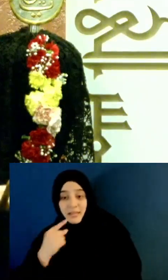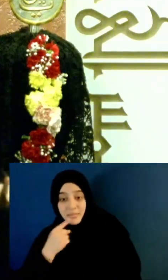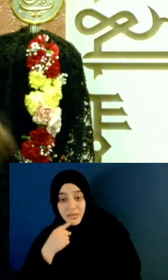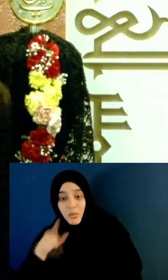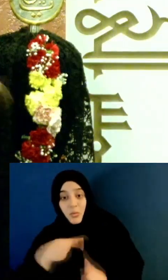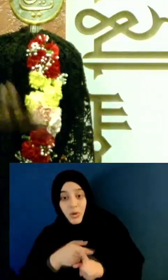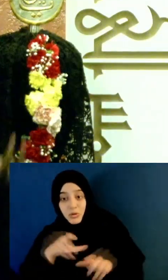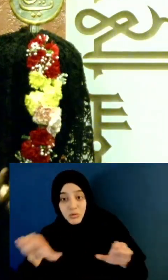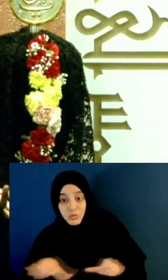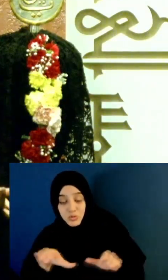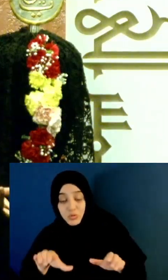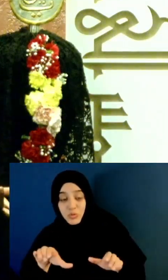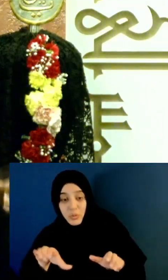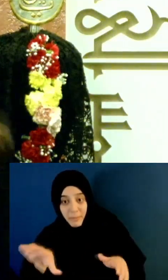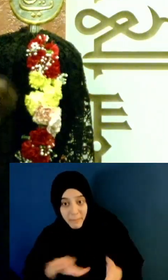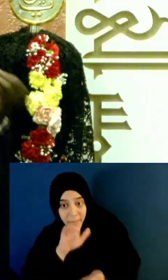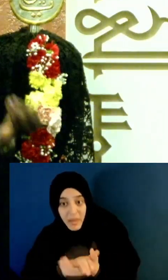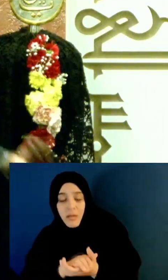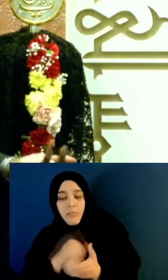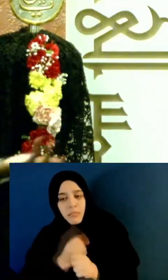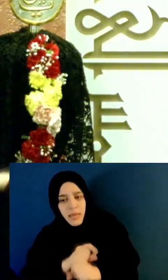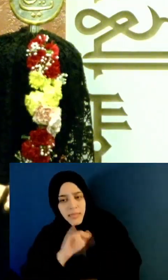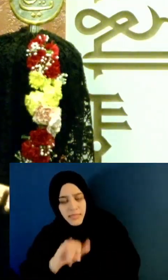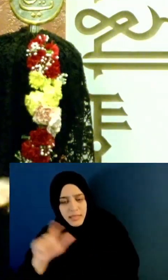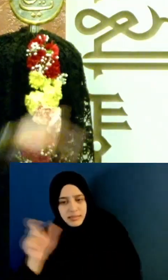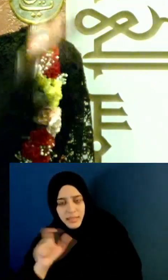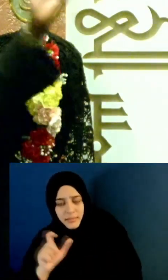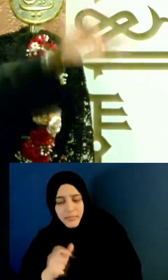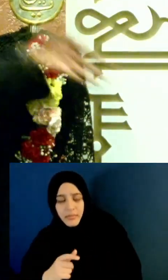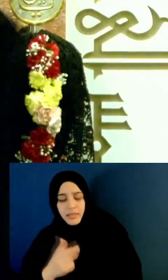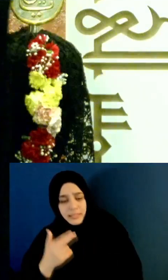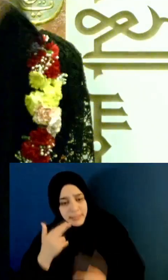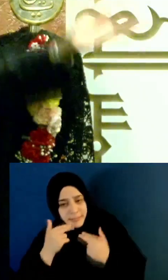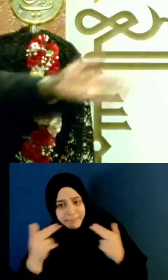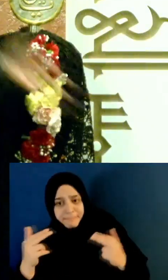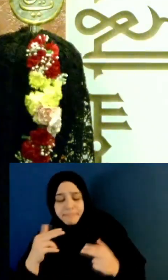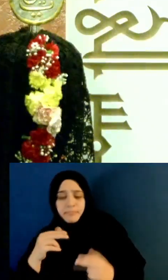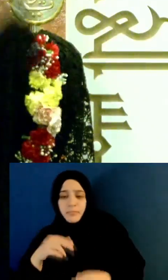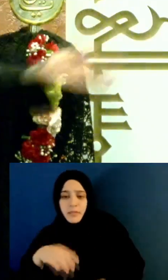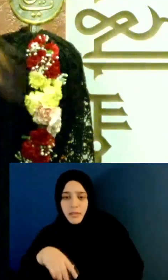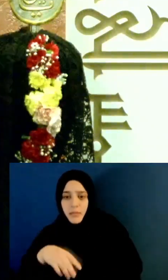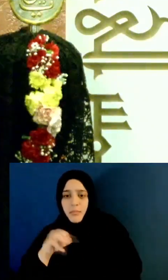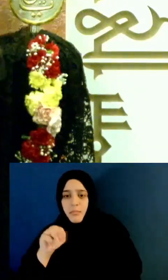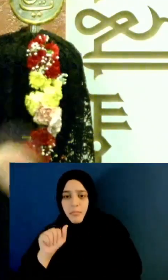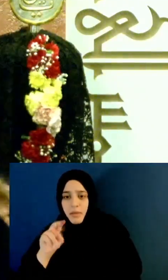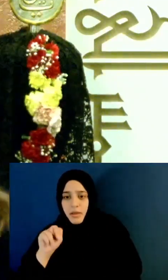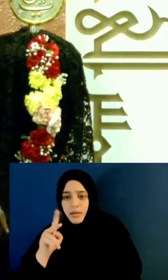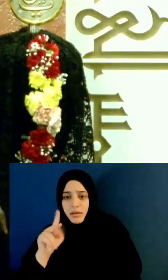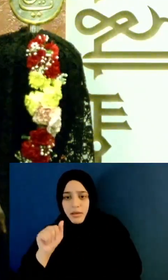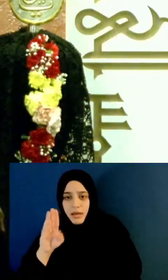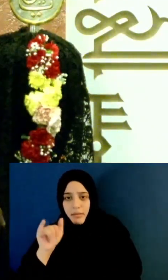reception, make it Islamic. Recite Mankabat, Ali Ke Chani Wale, Hoshiyes Ebanate.